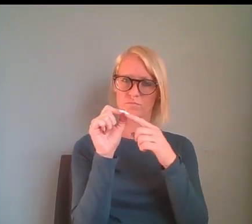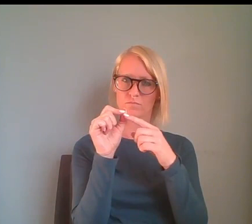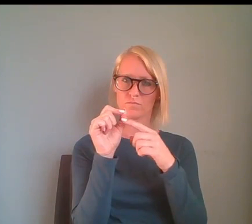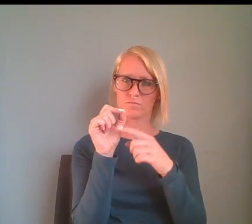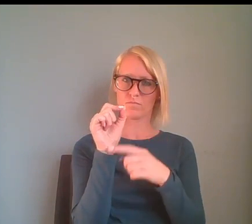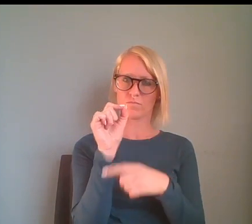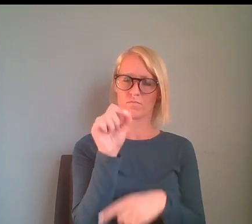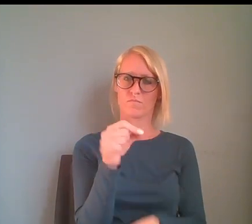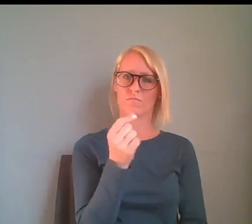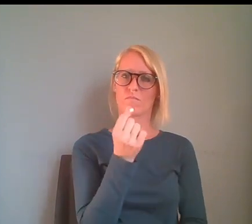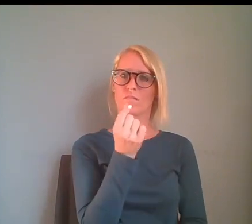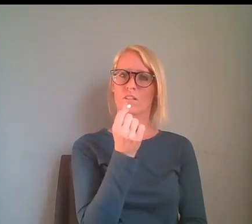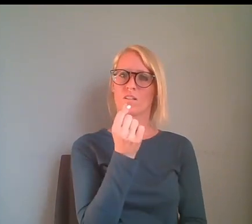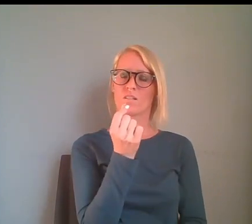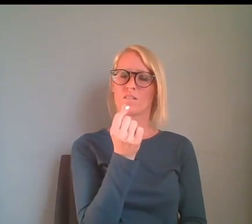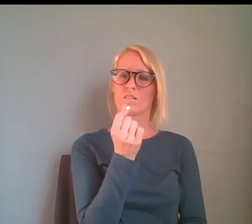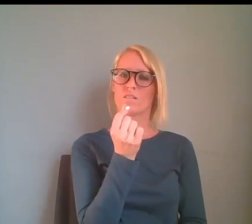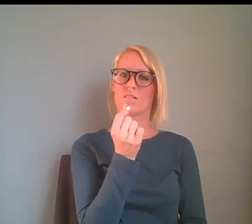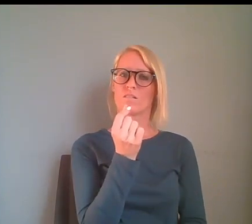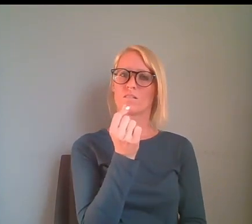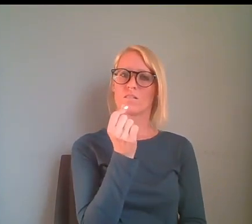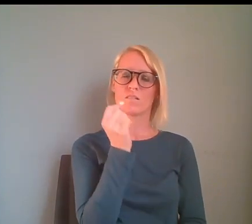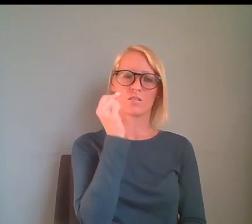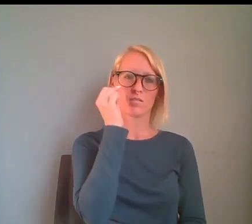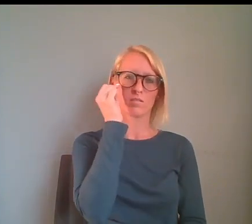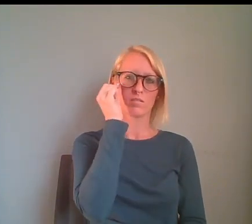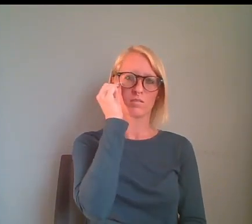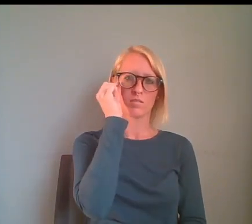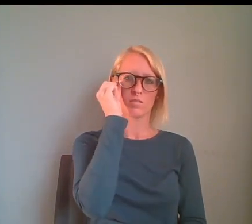put it kind of right in the corner of your eye.